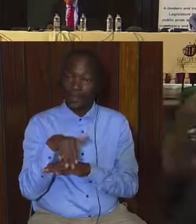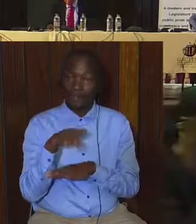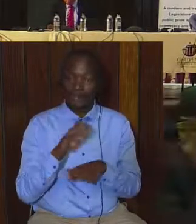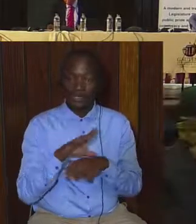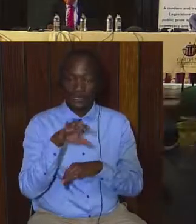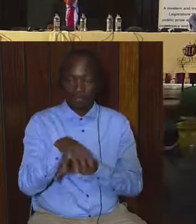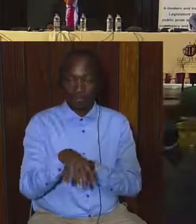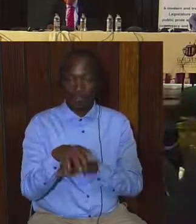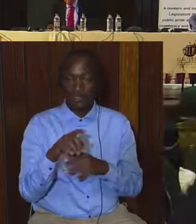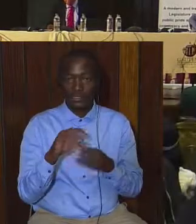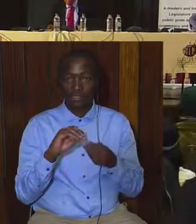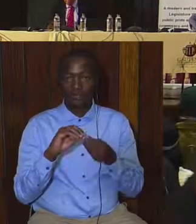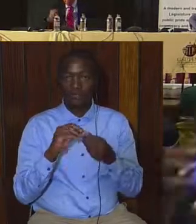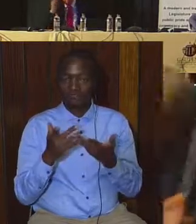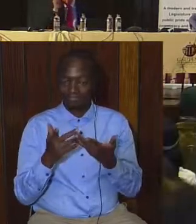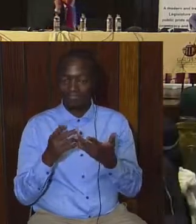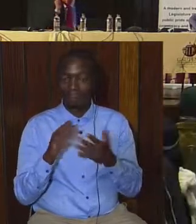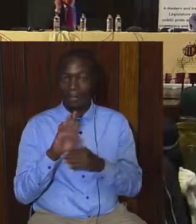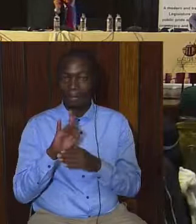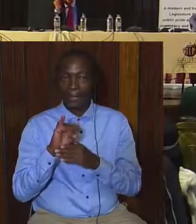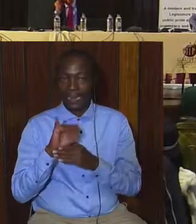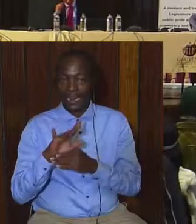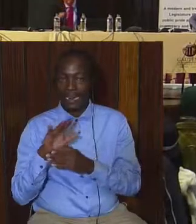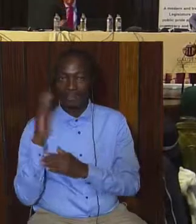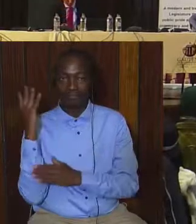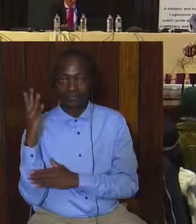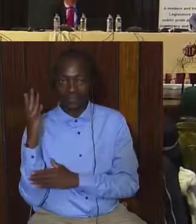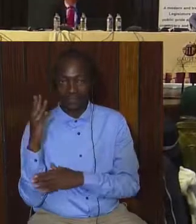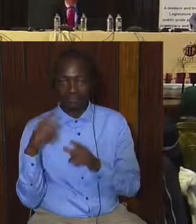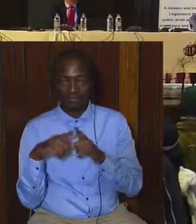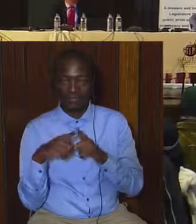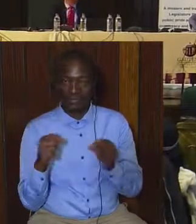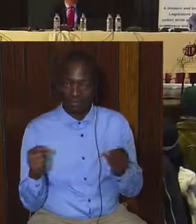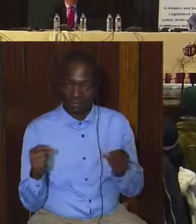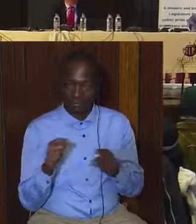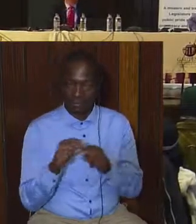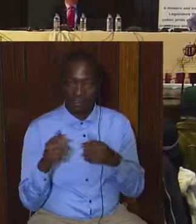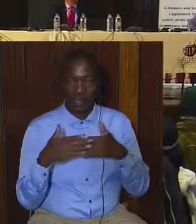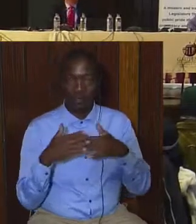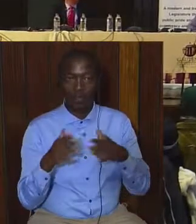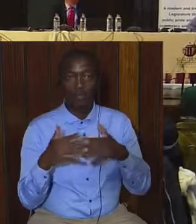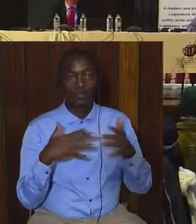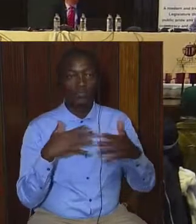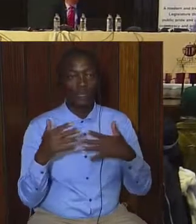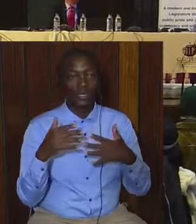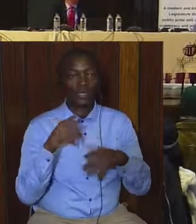Provincial Adjustment Appropriation Bill presentation, I will then open for any